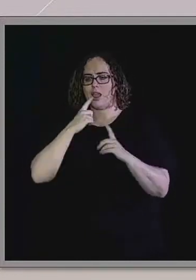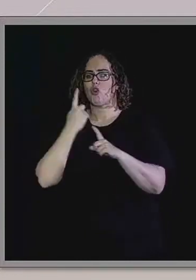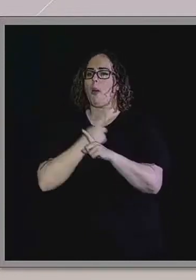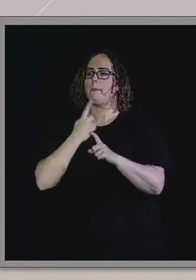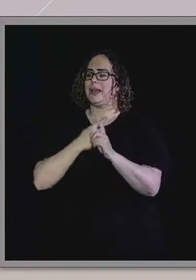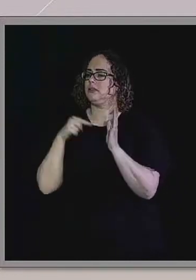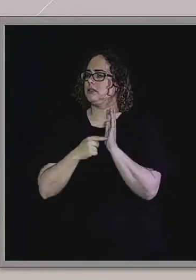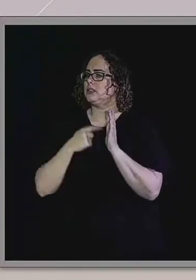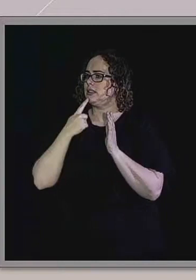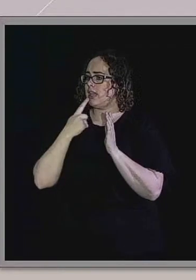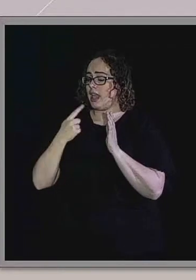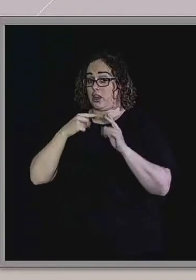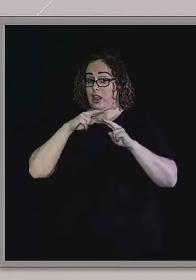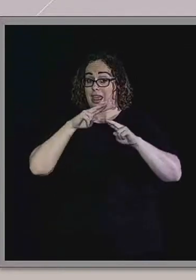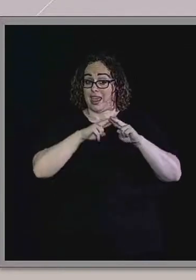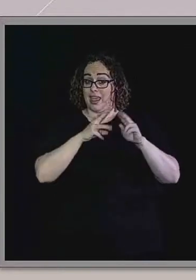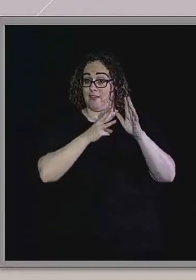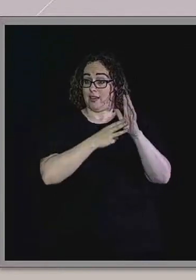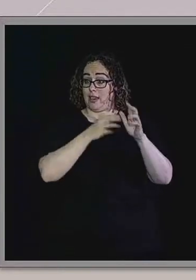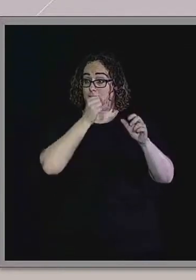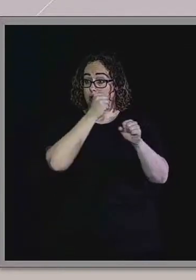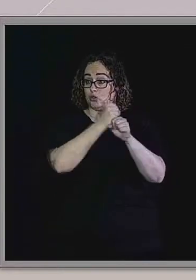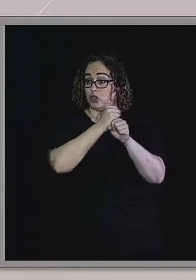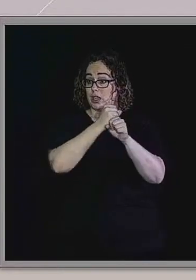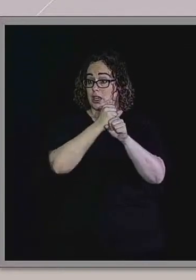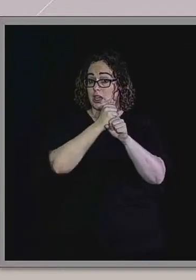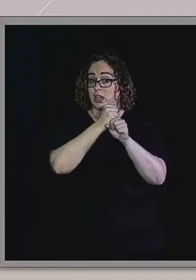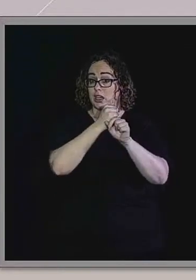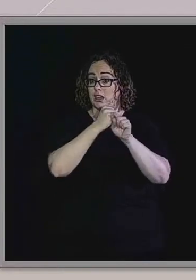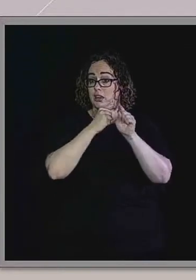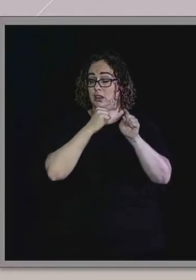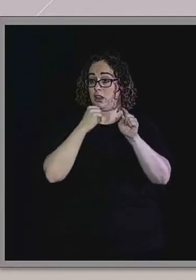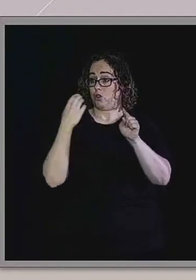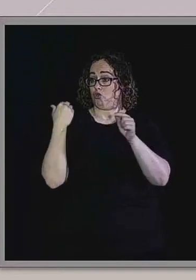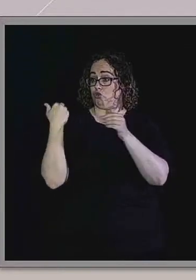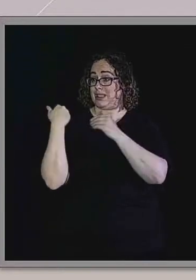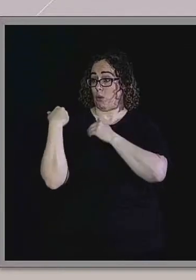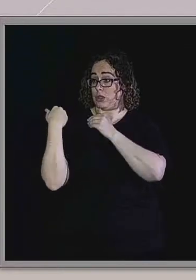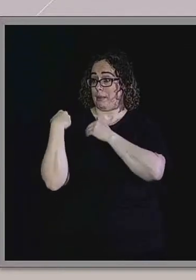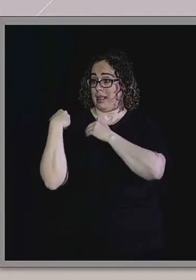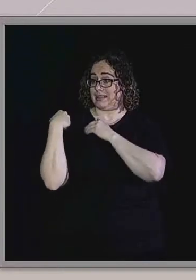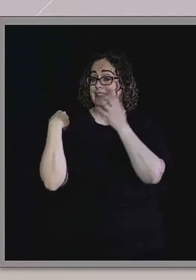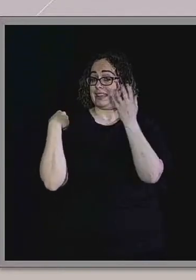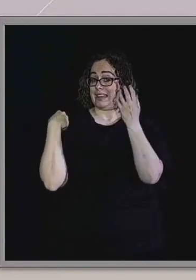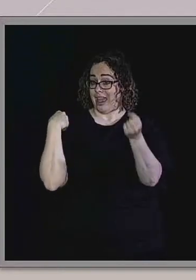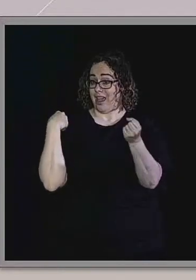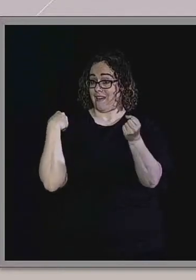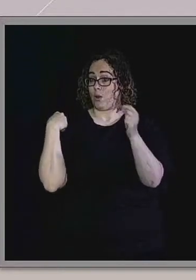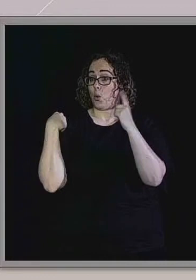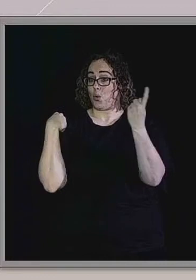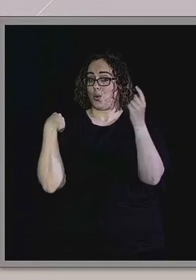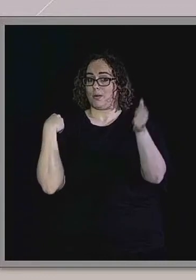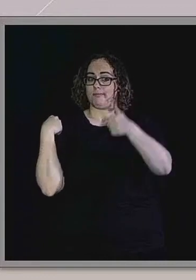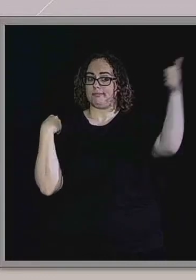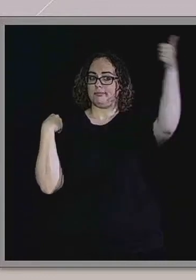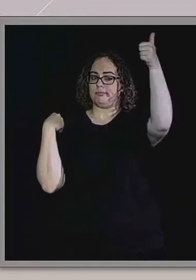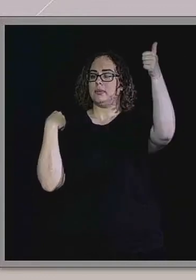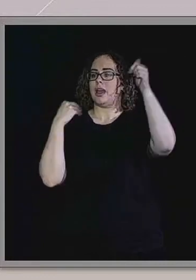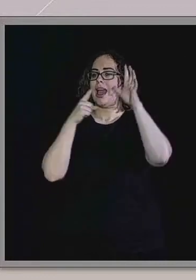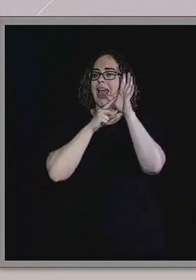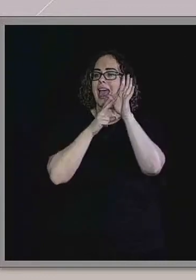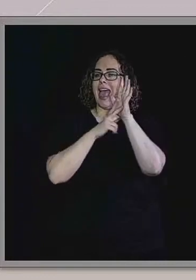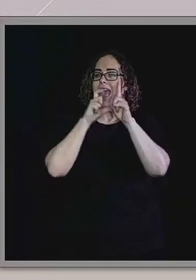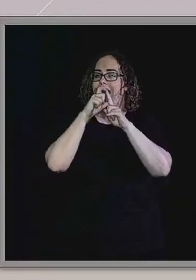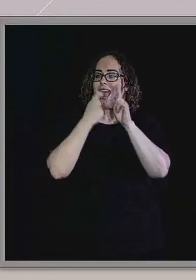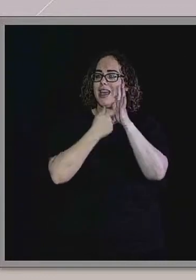rests with FMG, not in Andrew Forrest. I think FMG has a responsibility to do the right thing. The company is